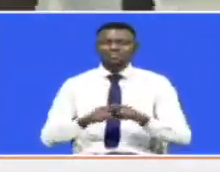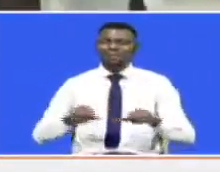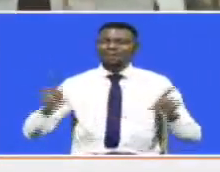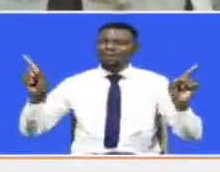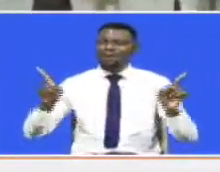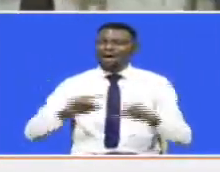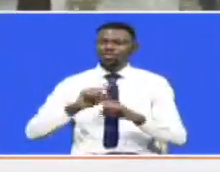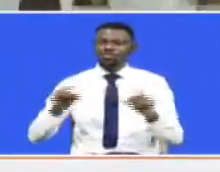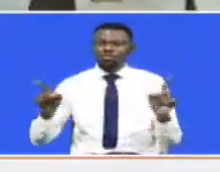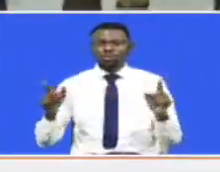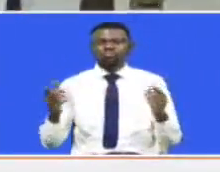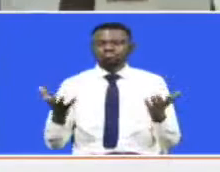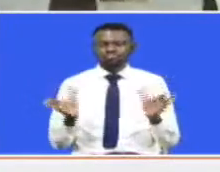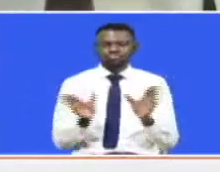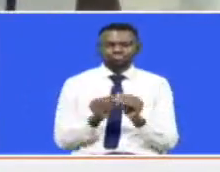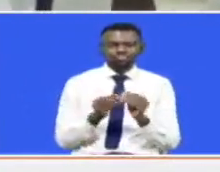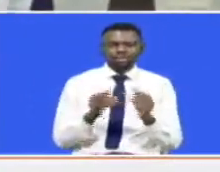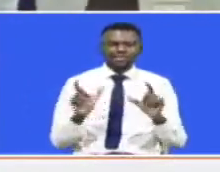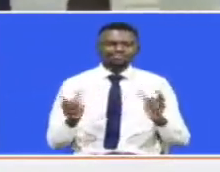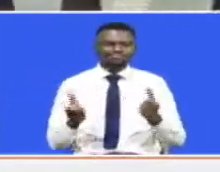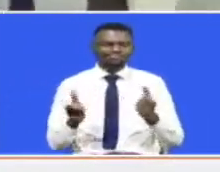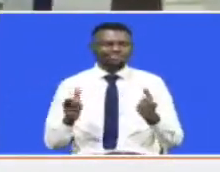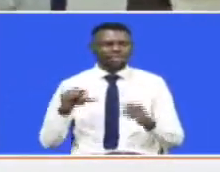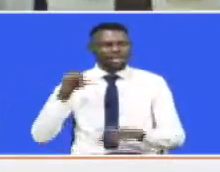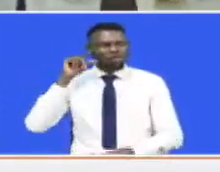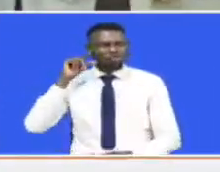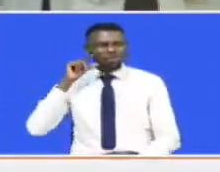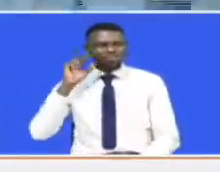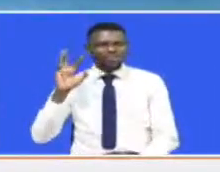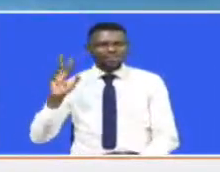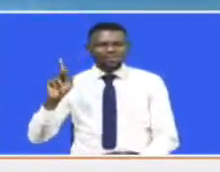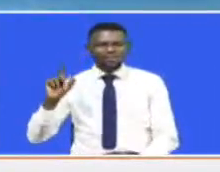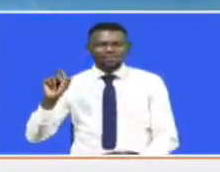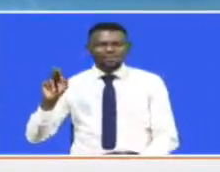it had called. Gloria Milimu, KTN News. Thank you.